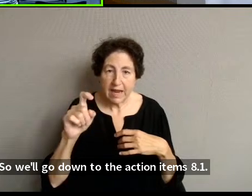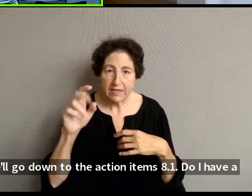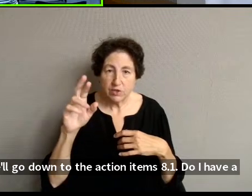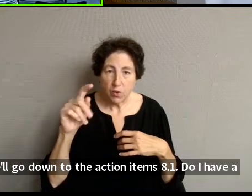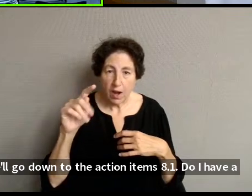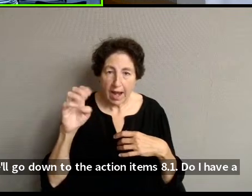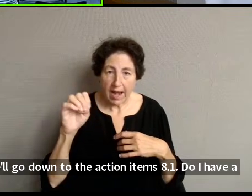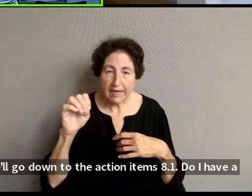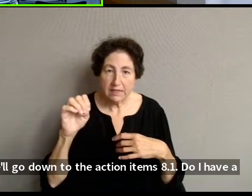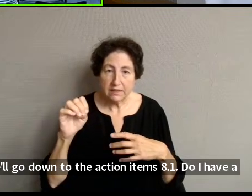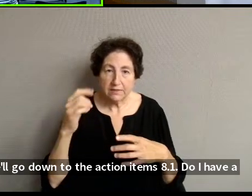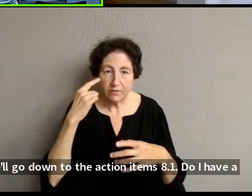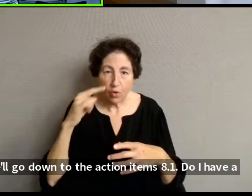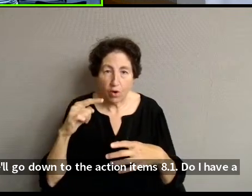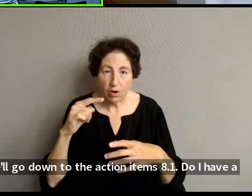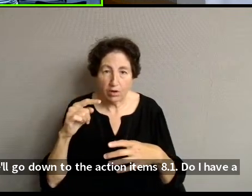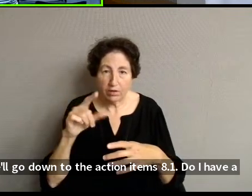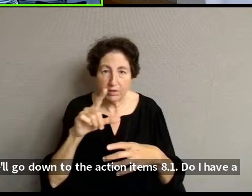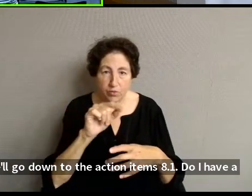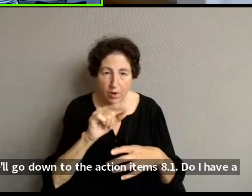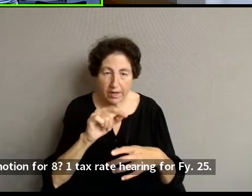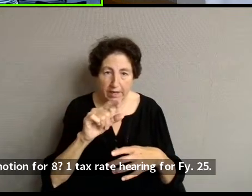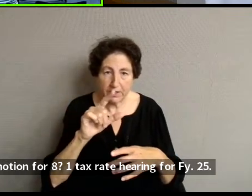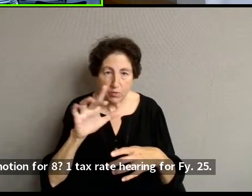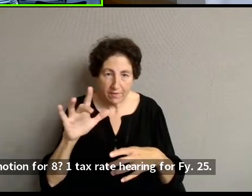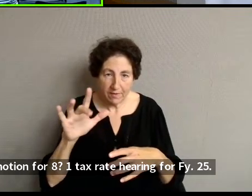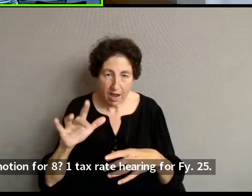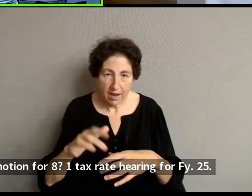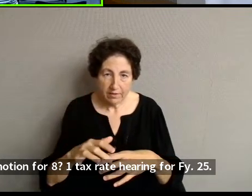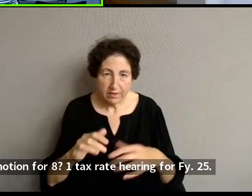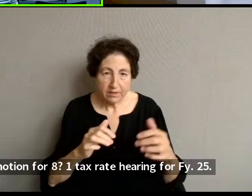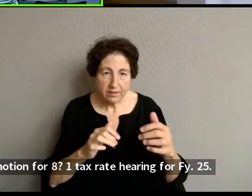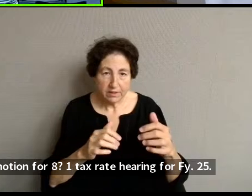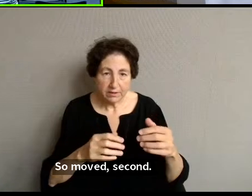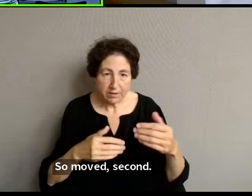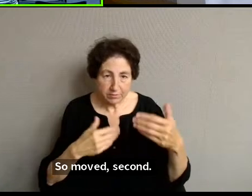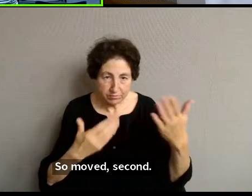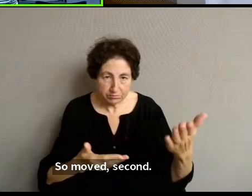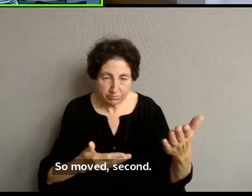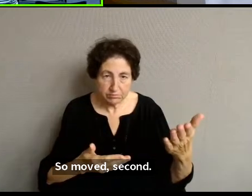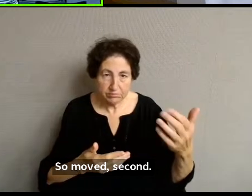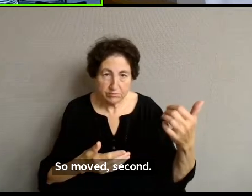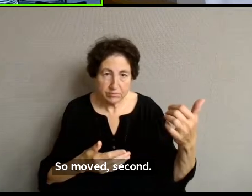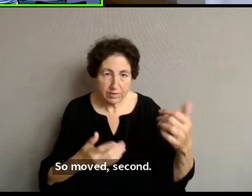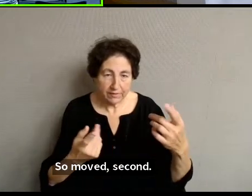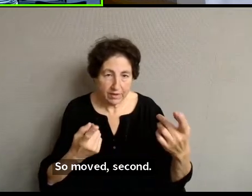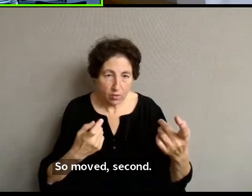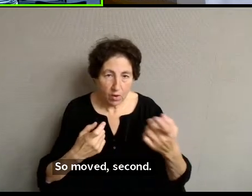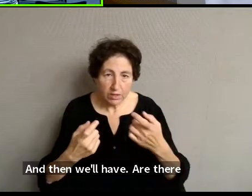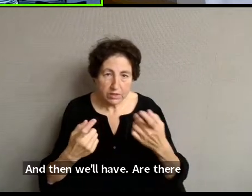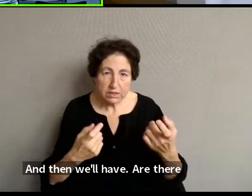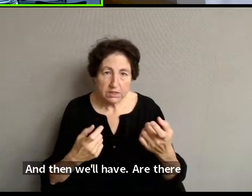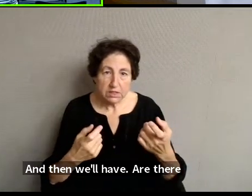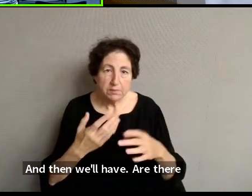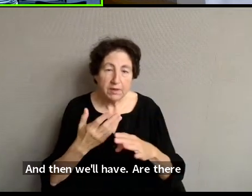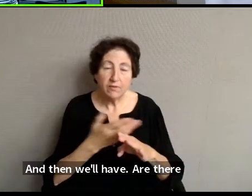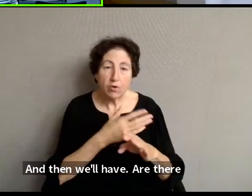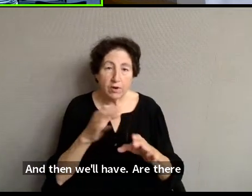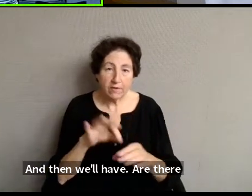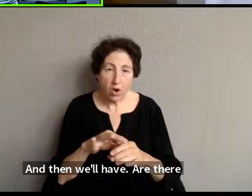FY25? So moved. Second that. And then are there any questions about it before we